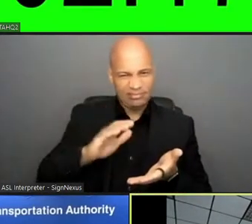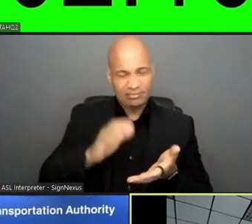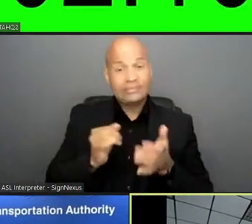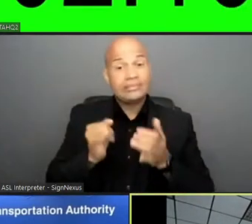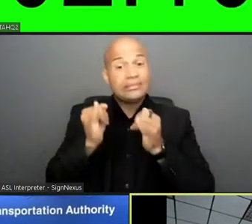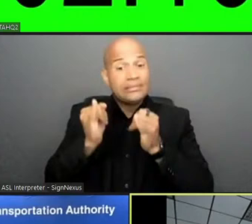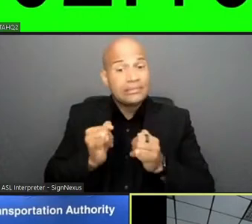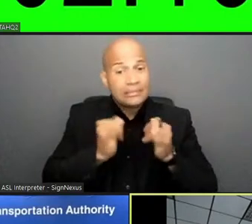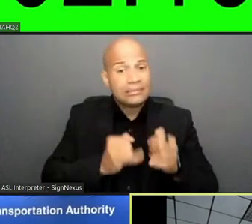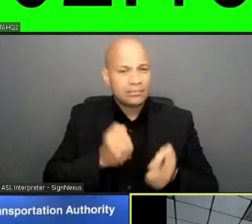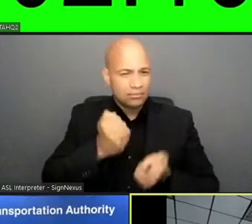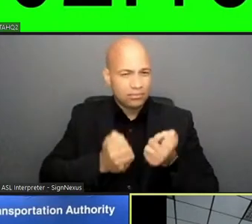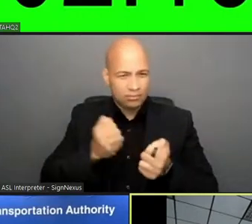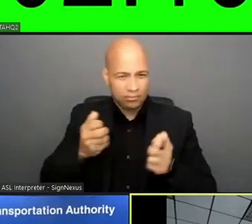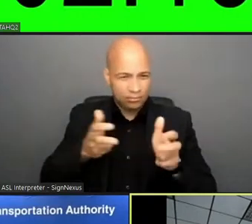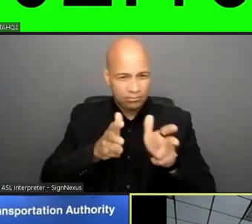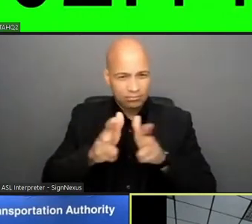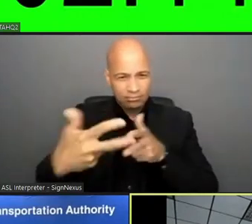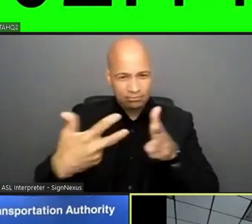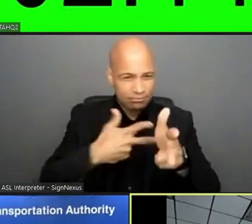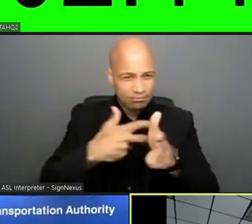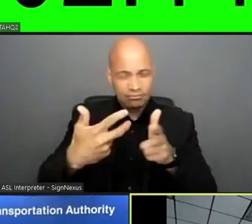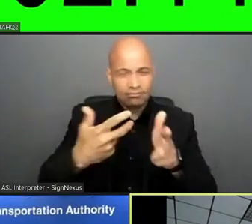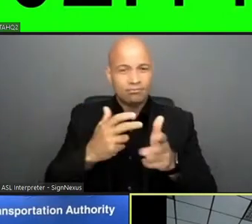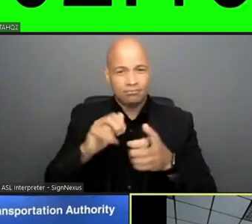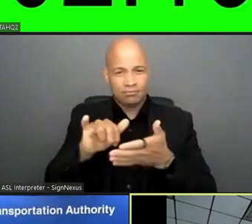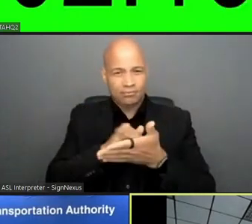horizontal roads and New York city streets